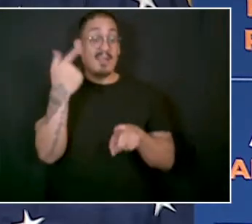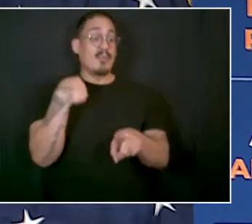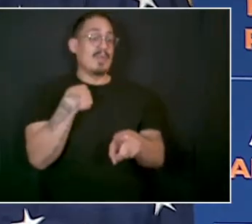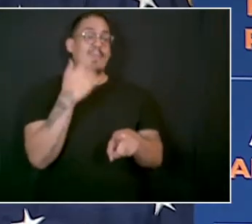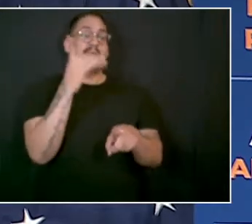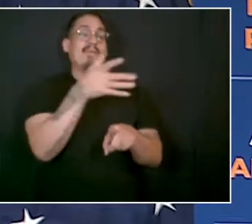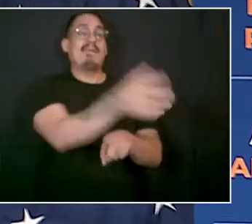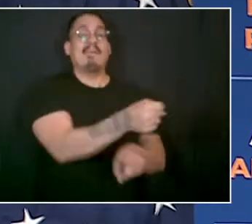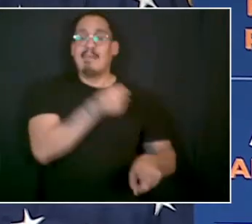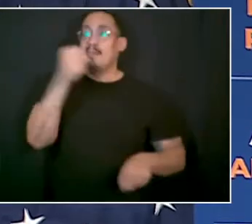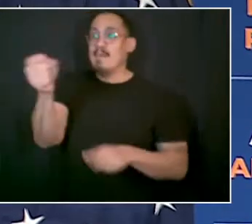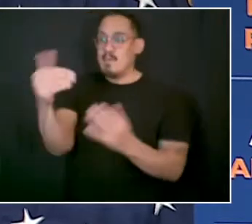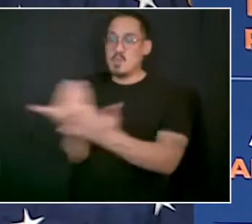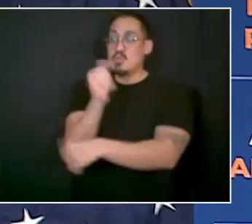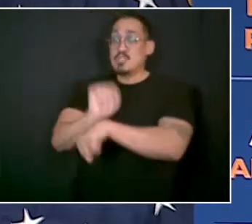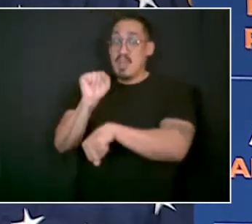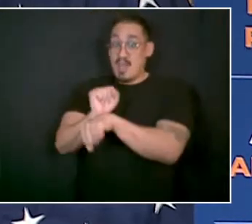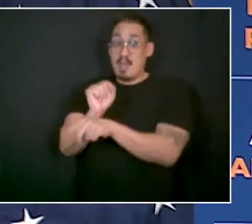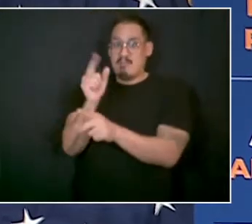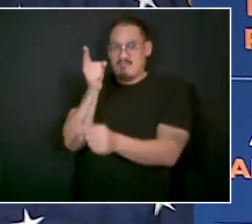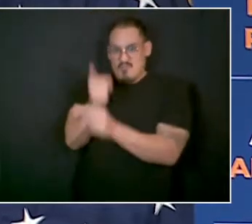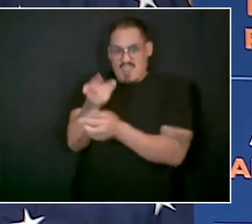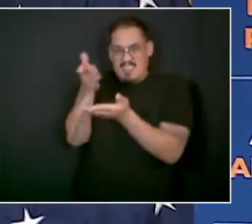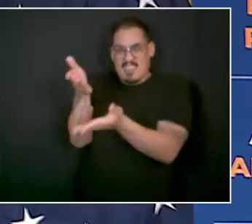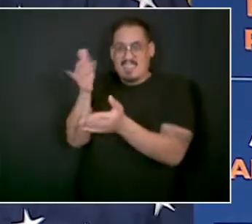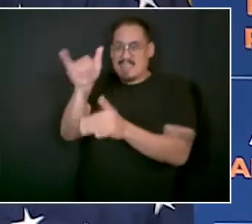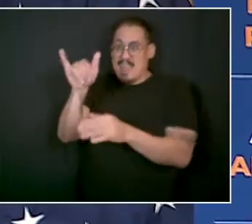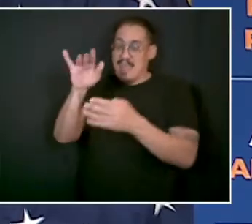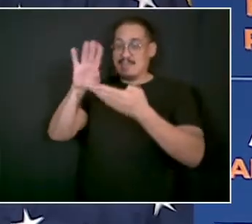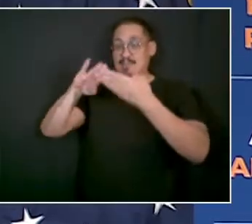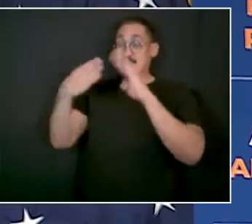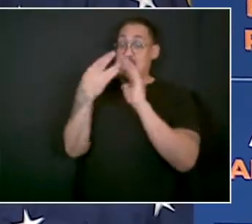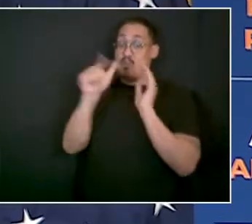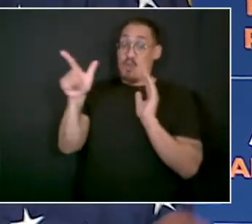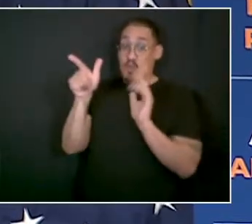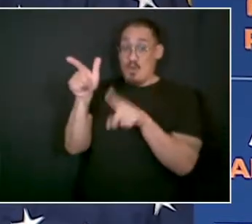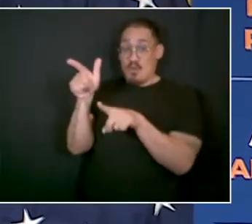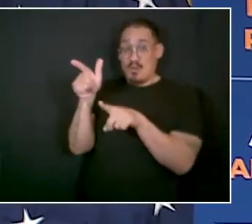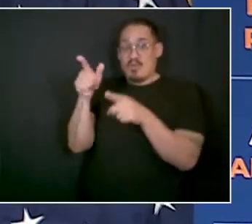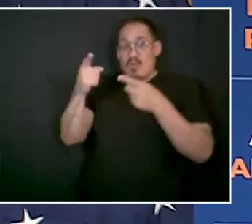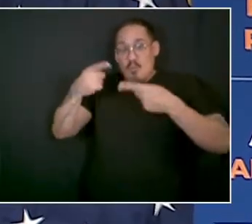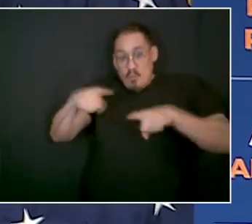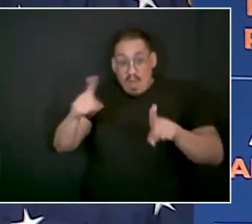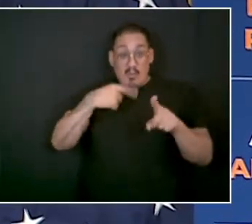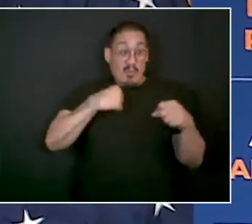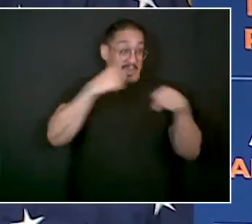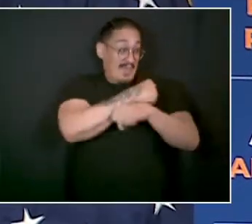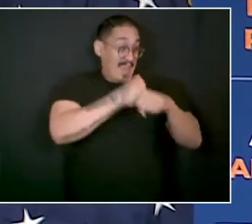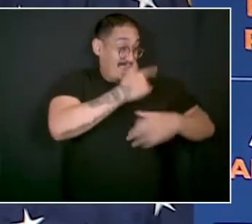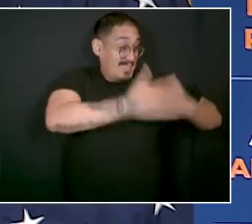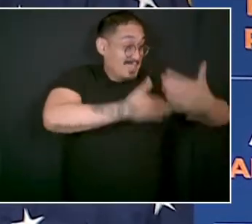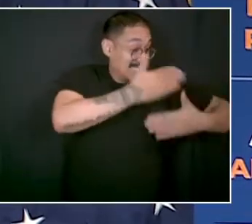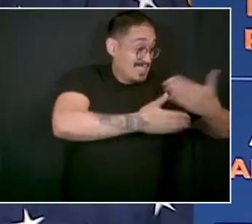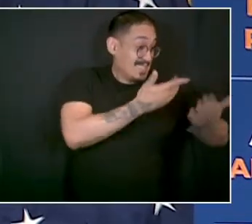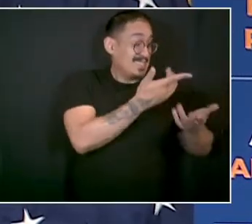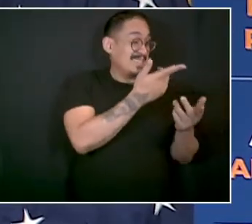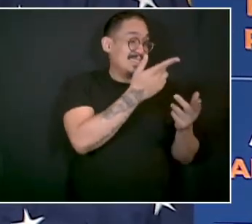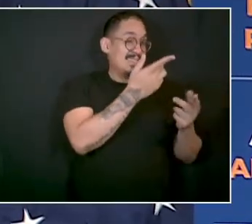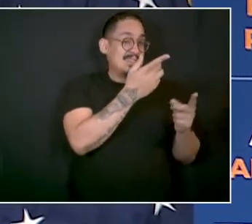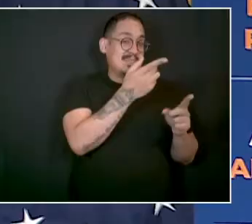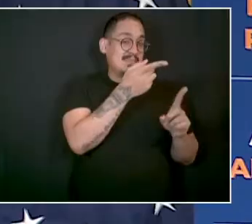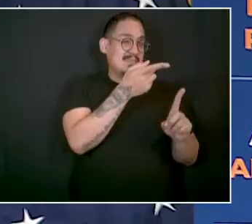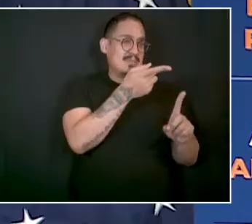right there inside that town hall while we're fighting to deal with the repeated recidivism